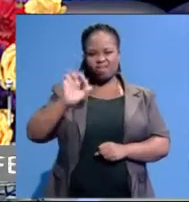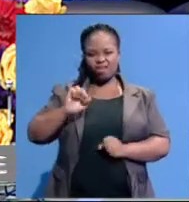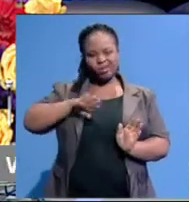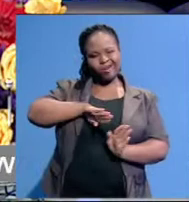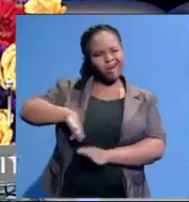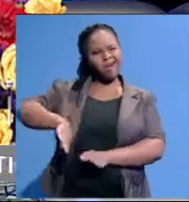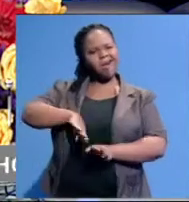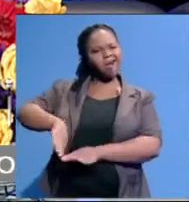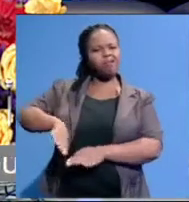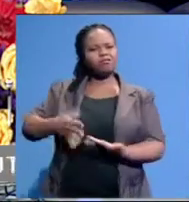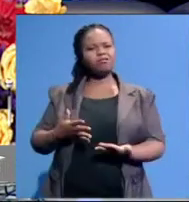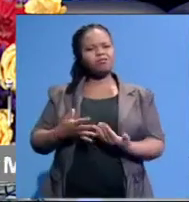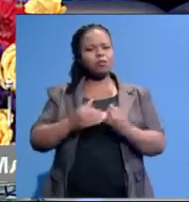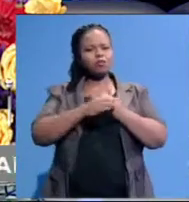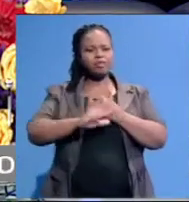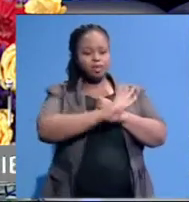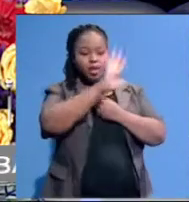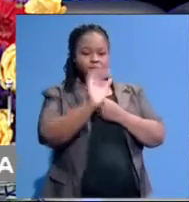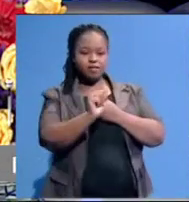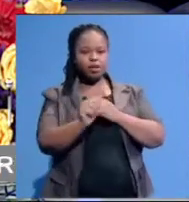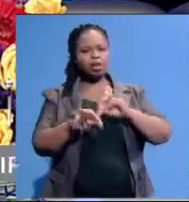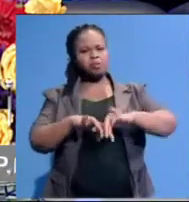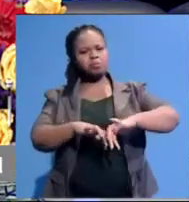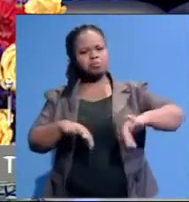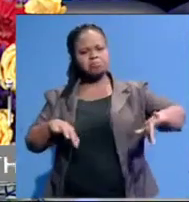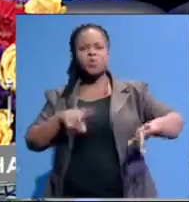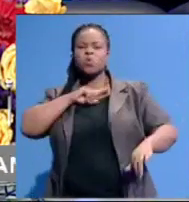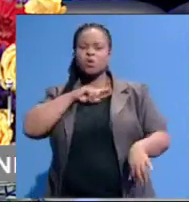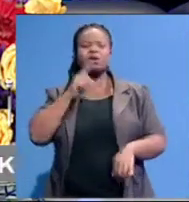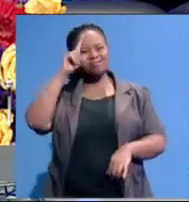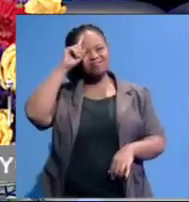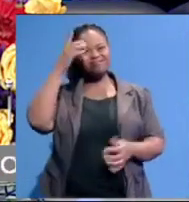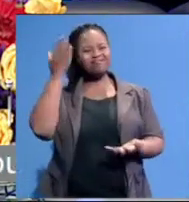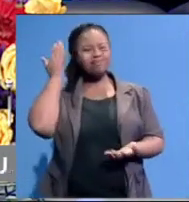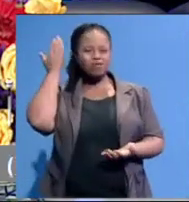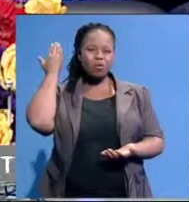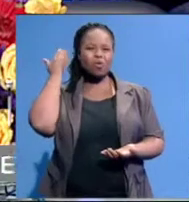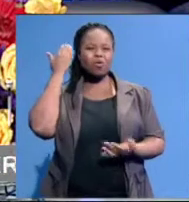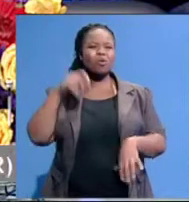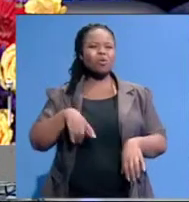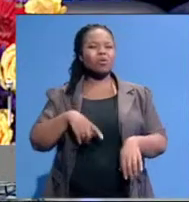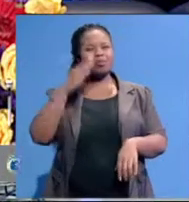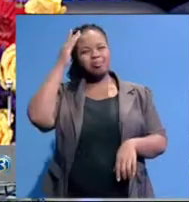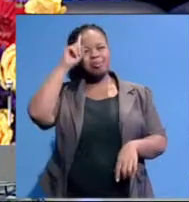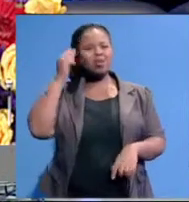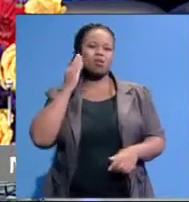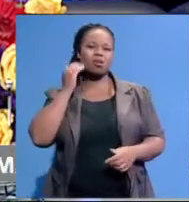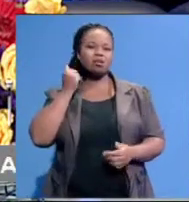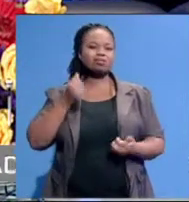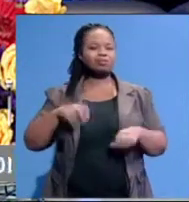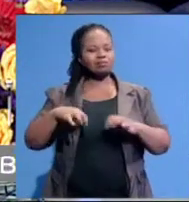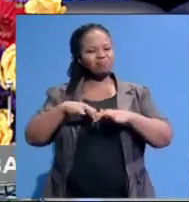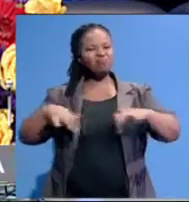from the rest of the continent, partly because the apartheid regime had used its security